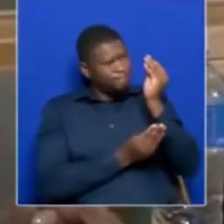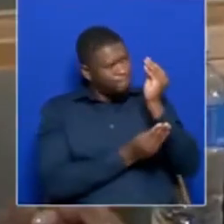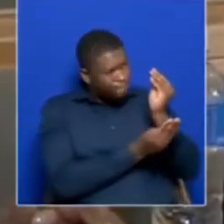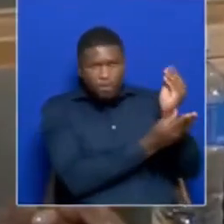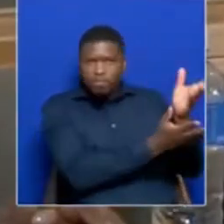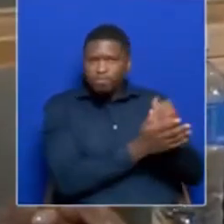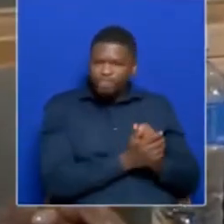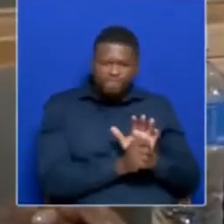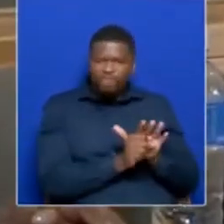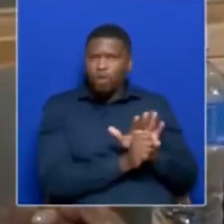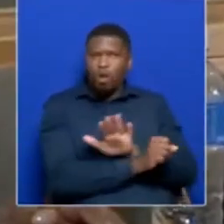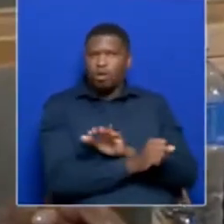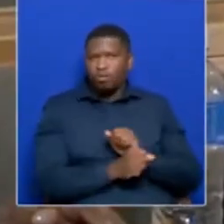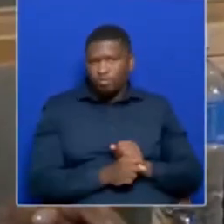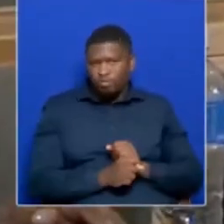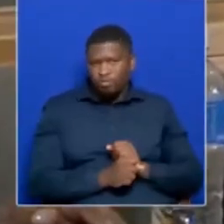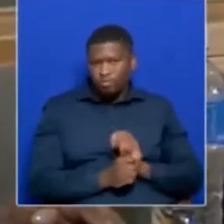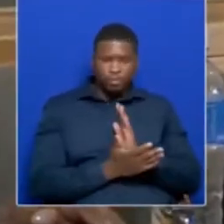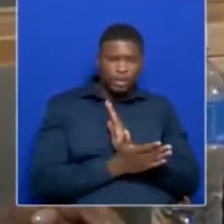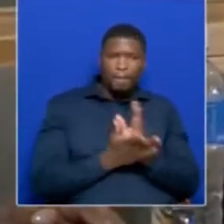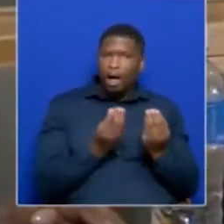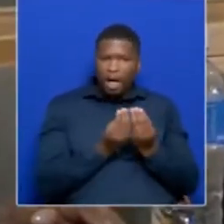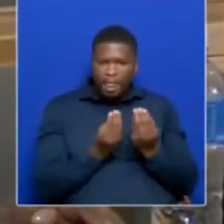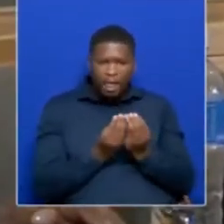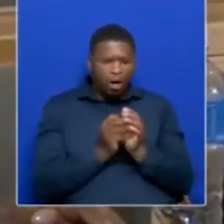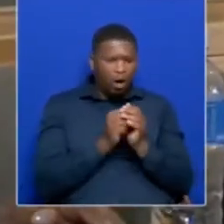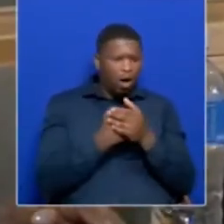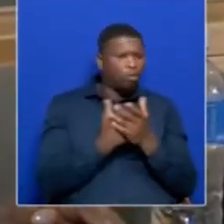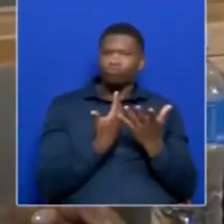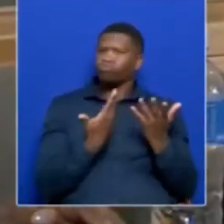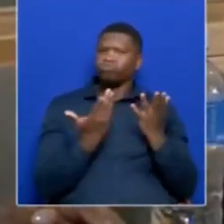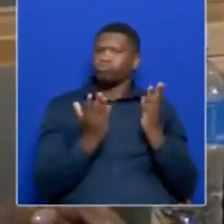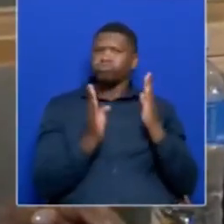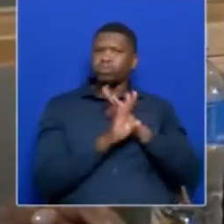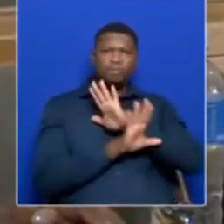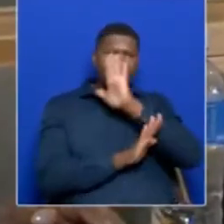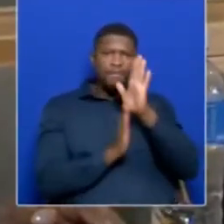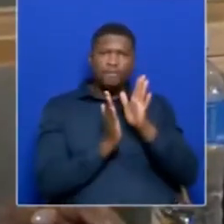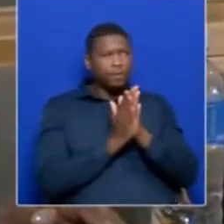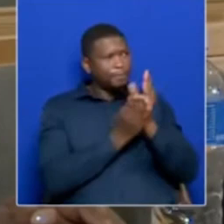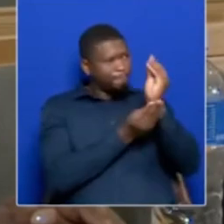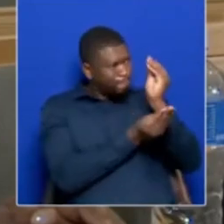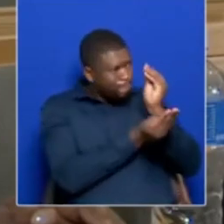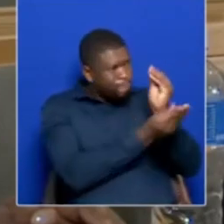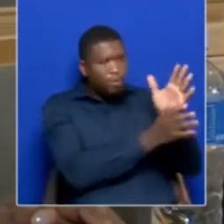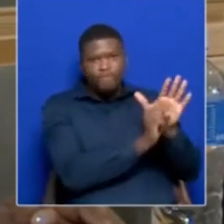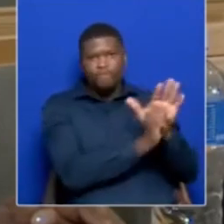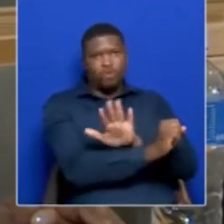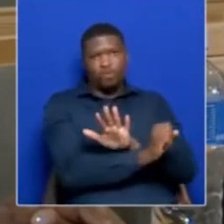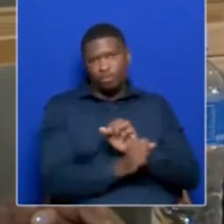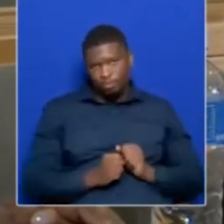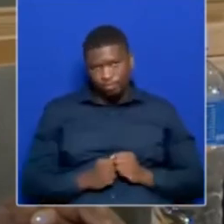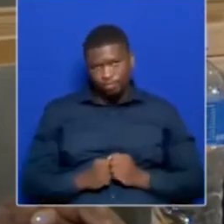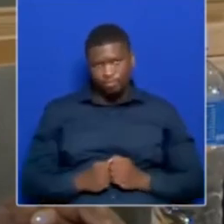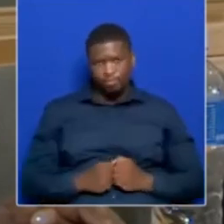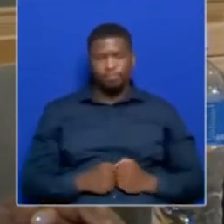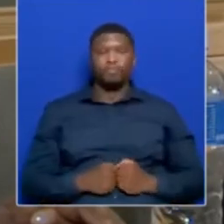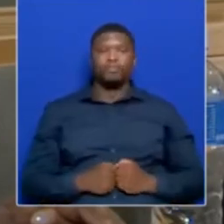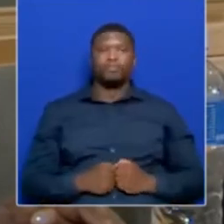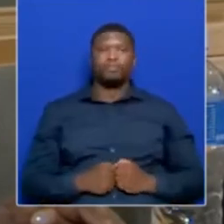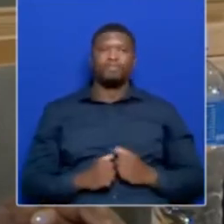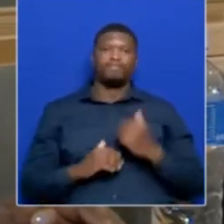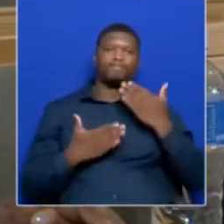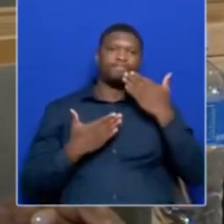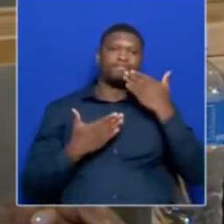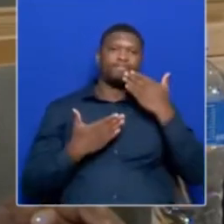left no stone unturned there. I disclosed everything to him. Thank you. And as you say